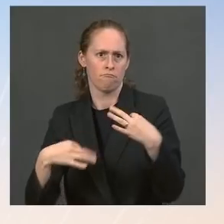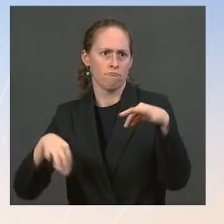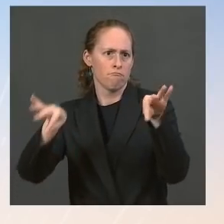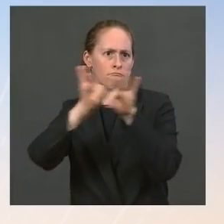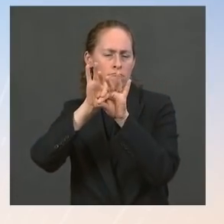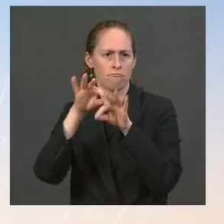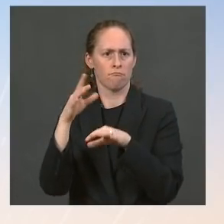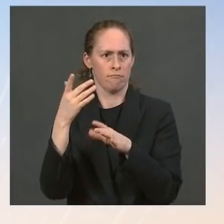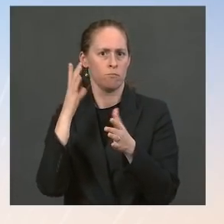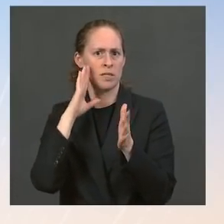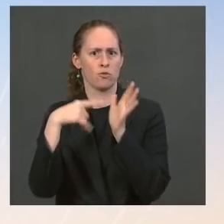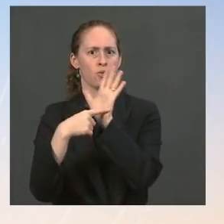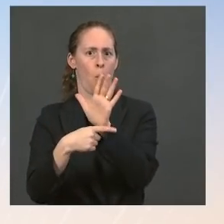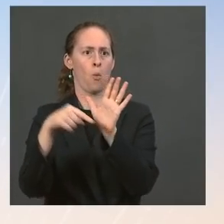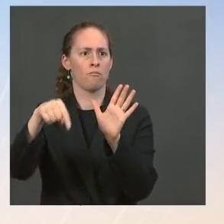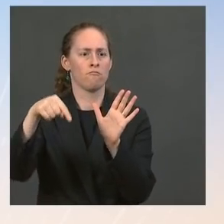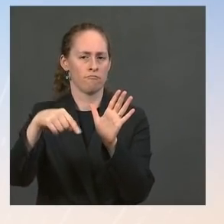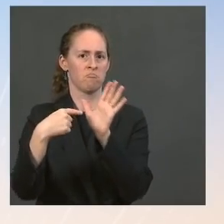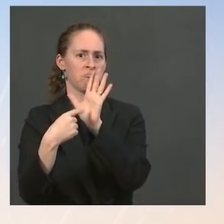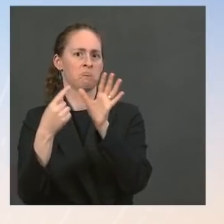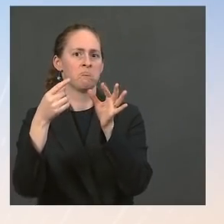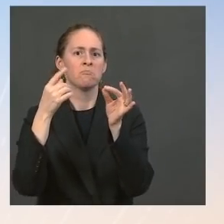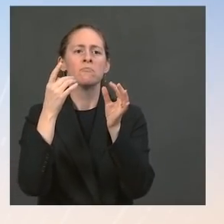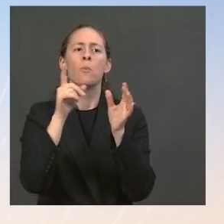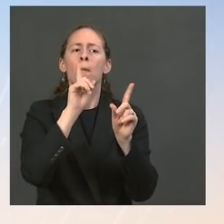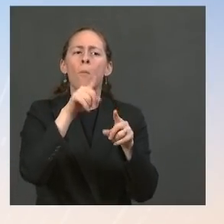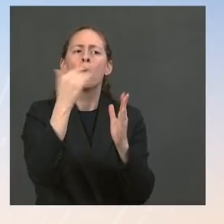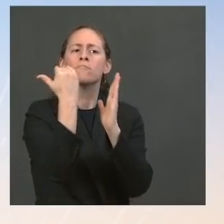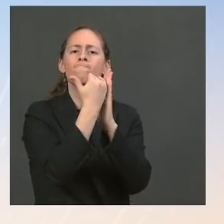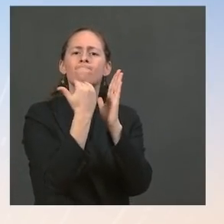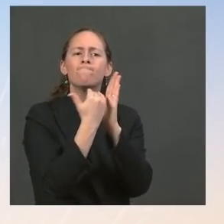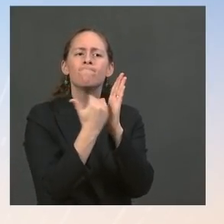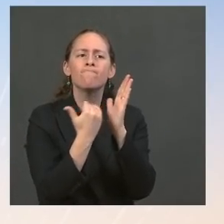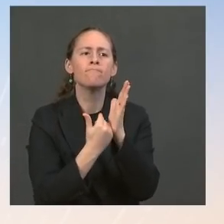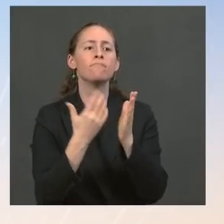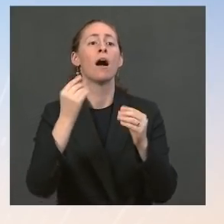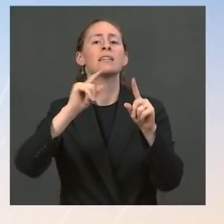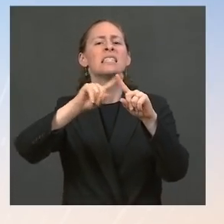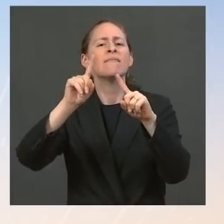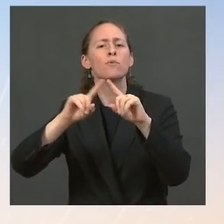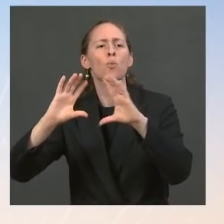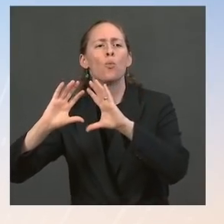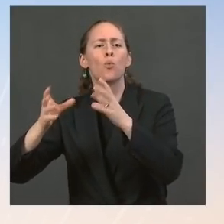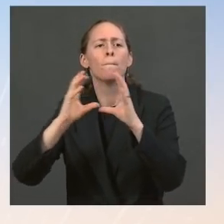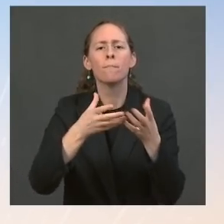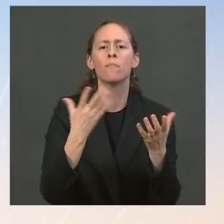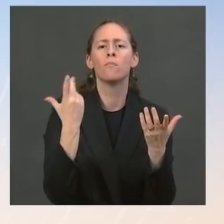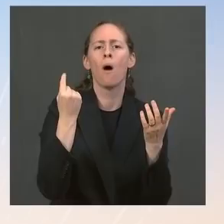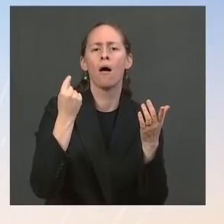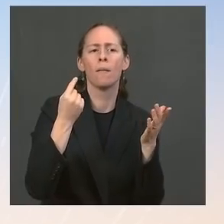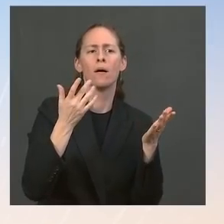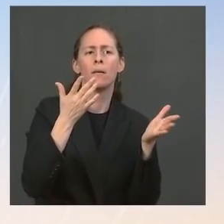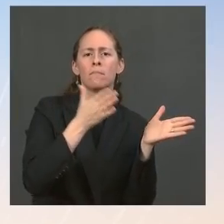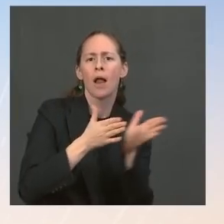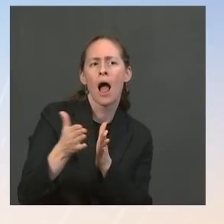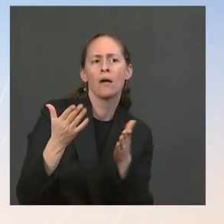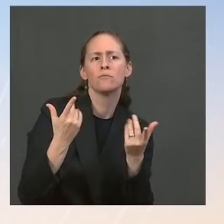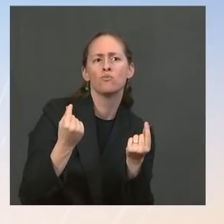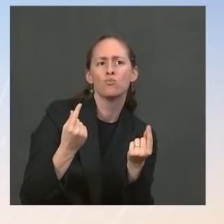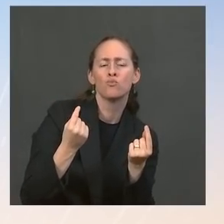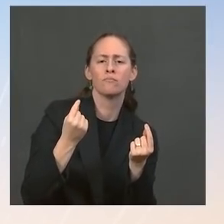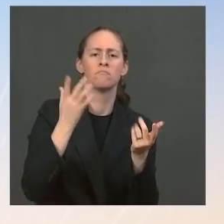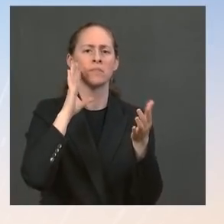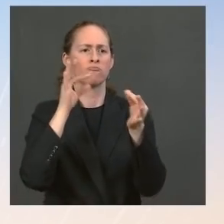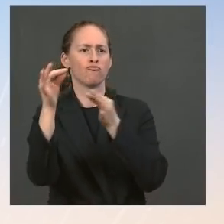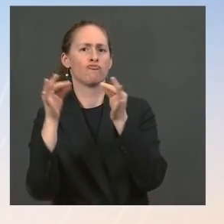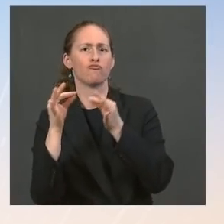through cross-agency working groups, and will report results and updated plans annually. Jonathan, why don't you kick us off? Thank you, Jen. A few all